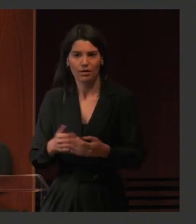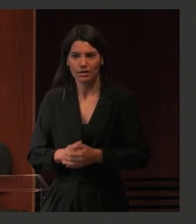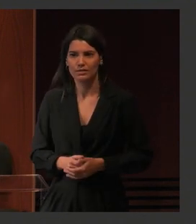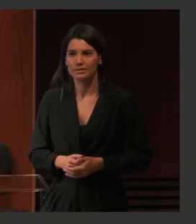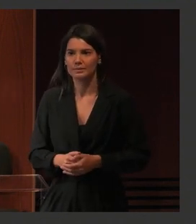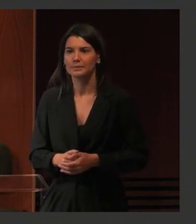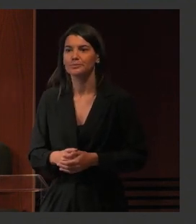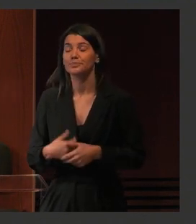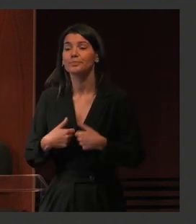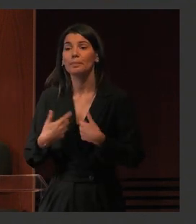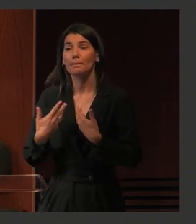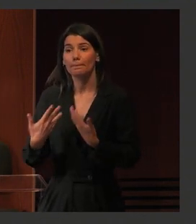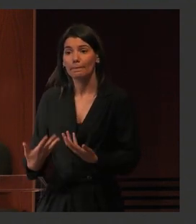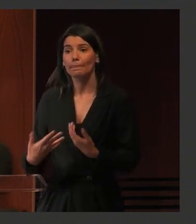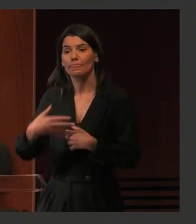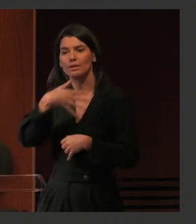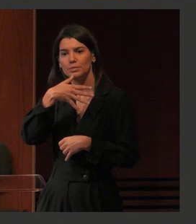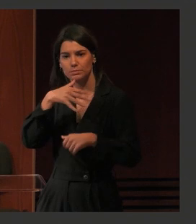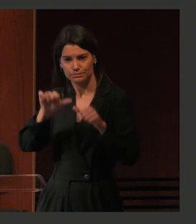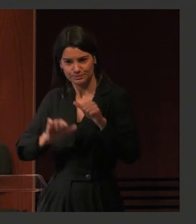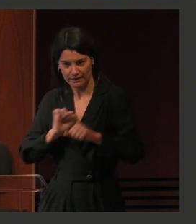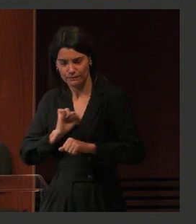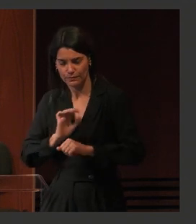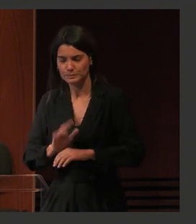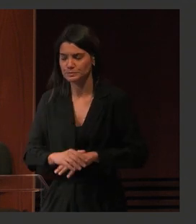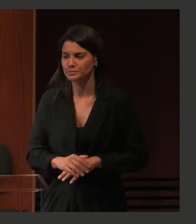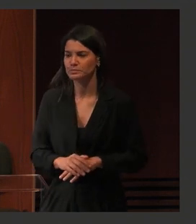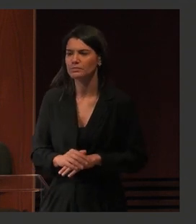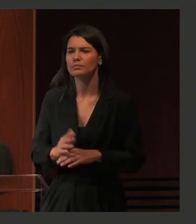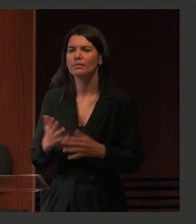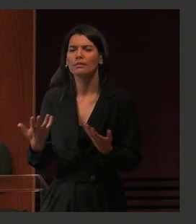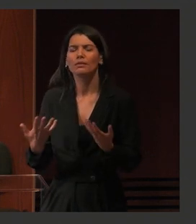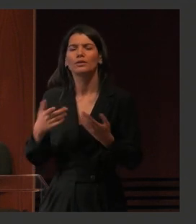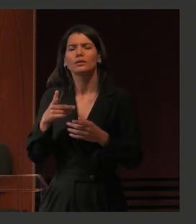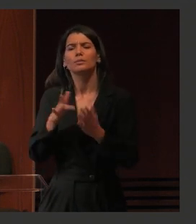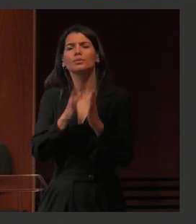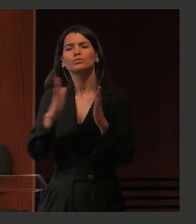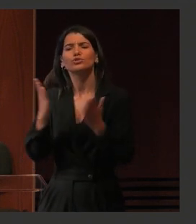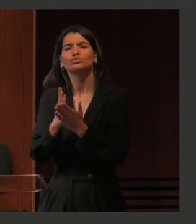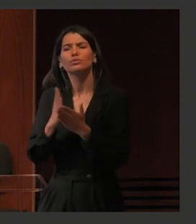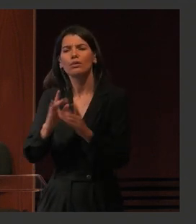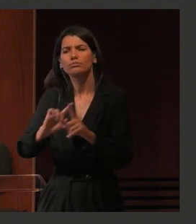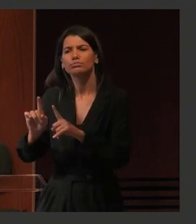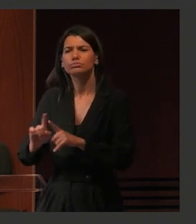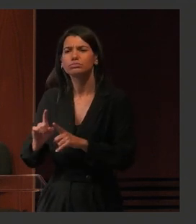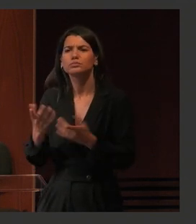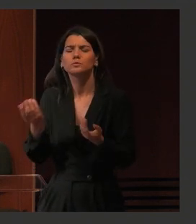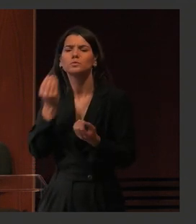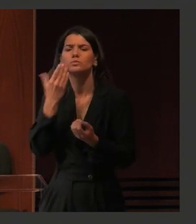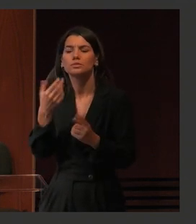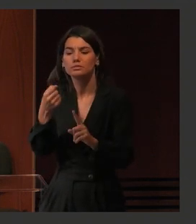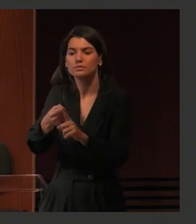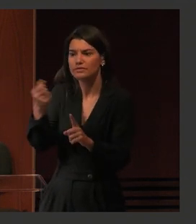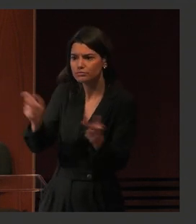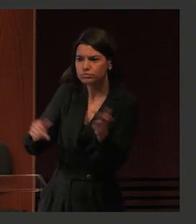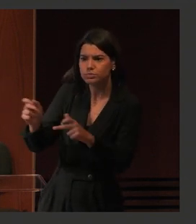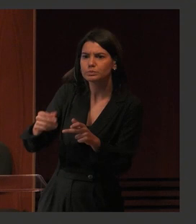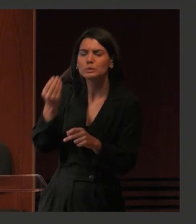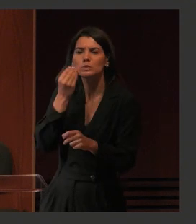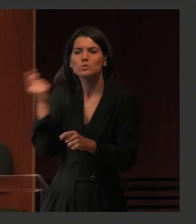can school libraries respond to the challenges that we are facing? There will be some text, and